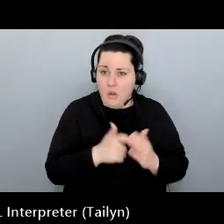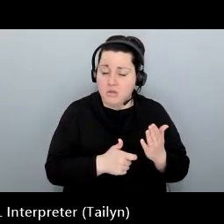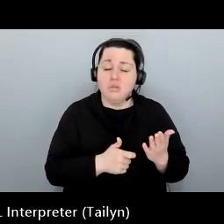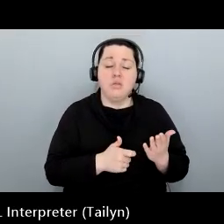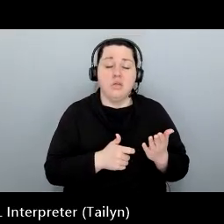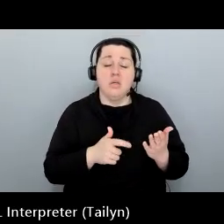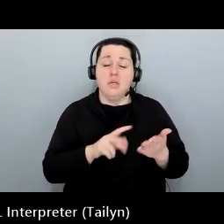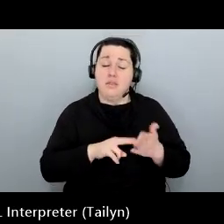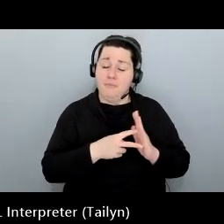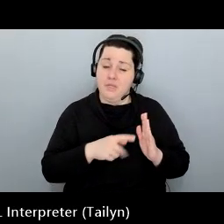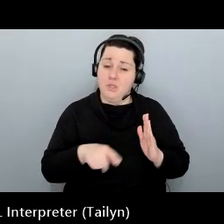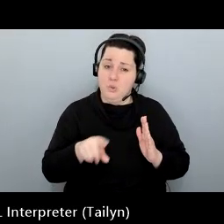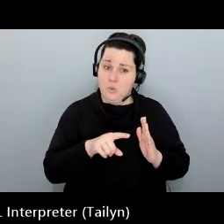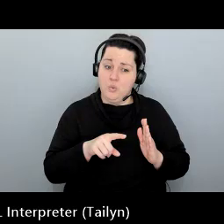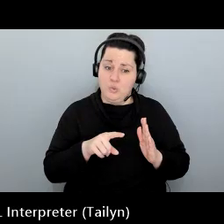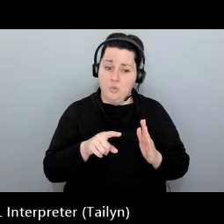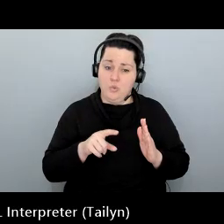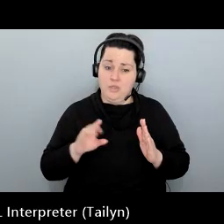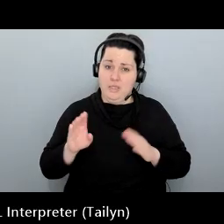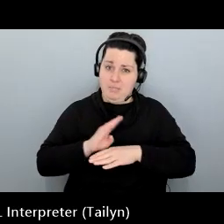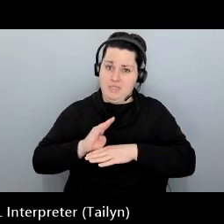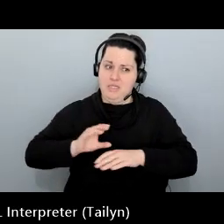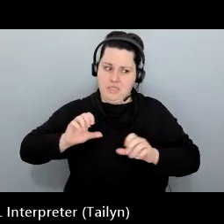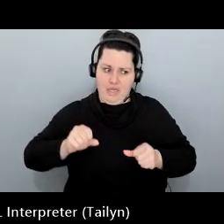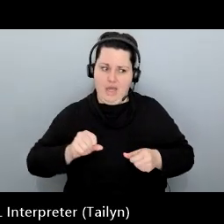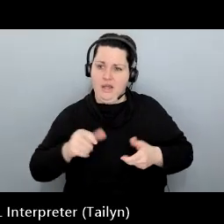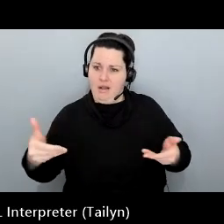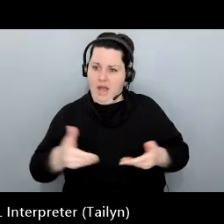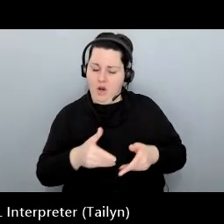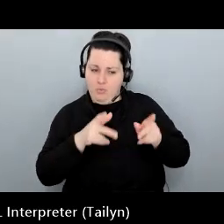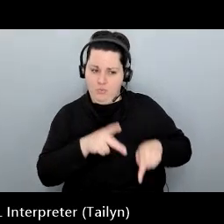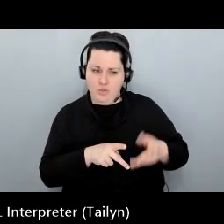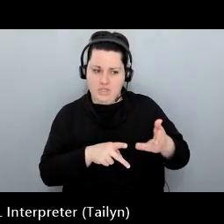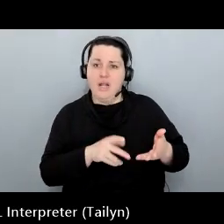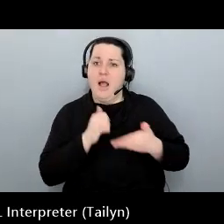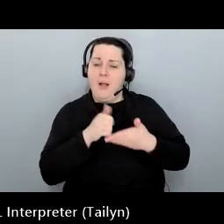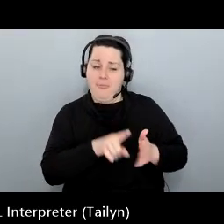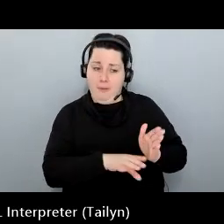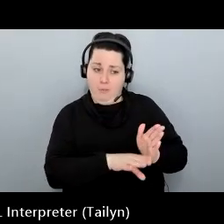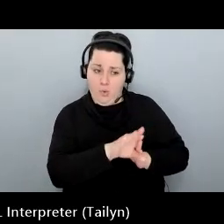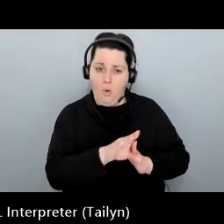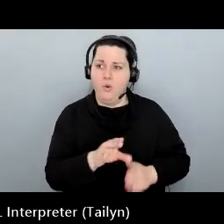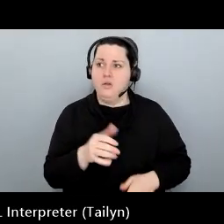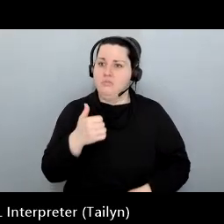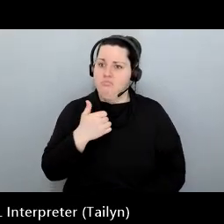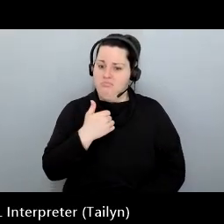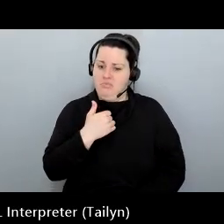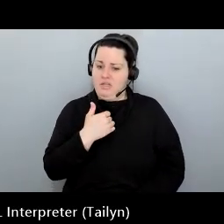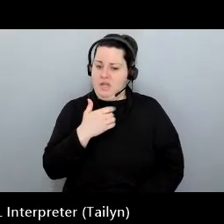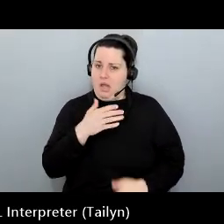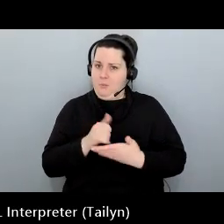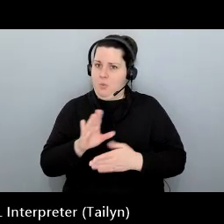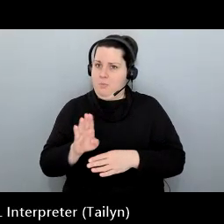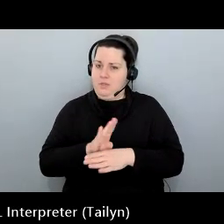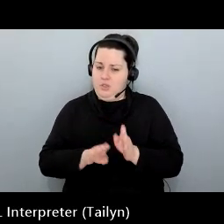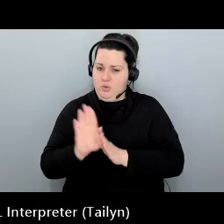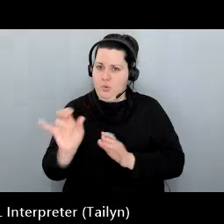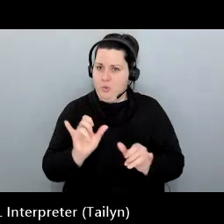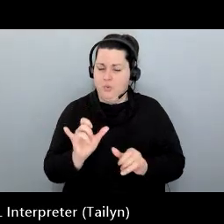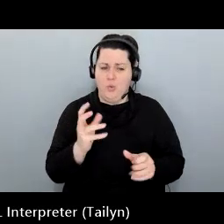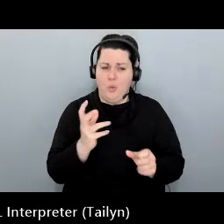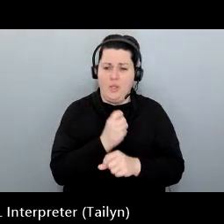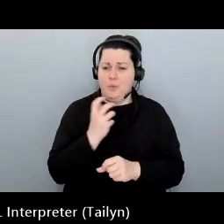able to, secure this person and help them grow while you help yourself as a business grow. So a win-win for everybody